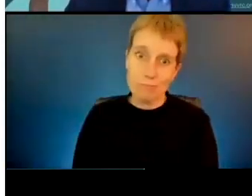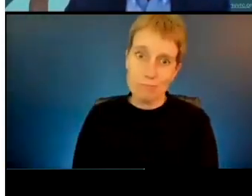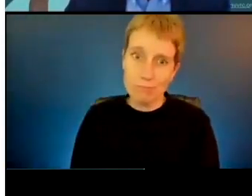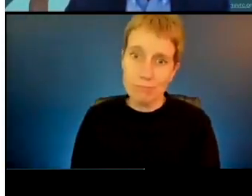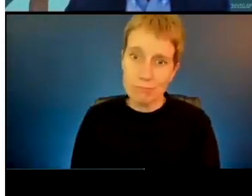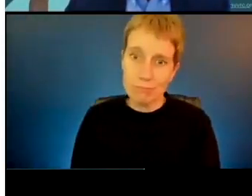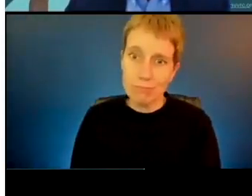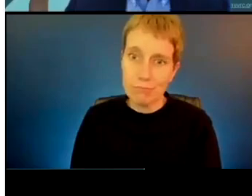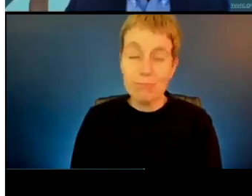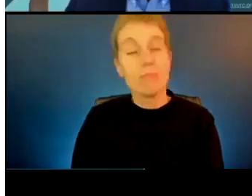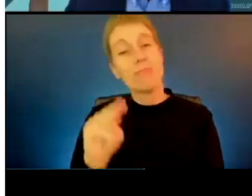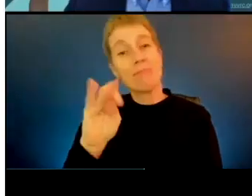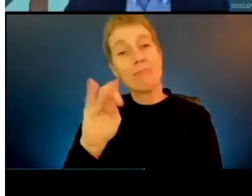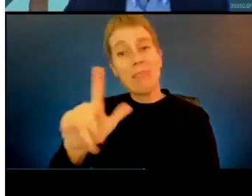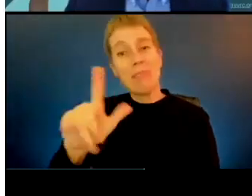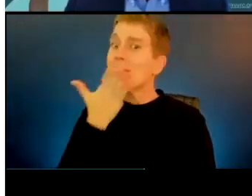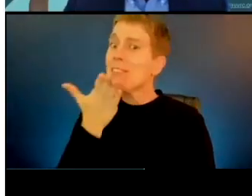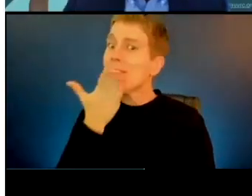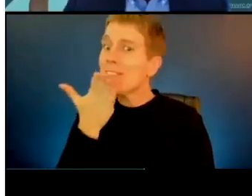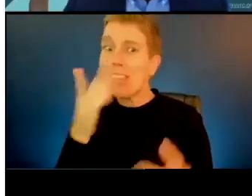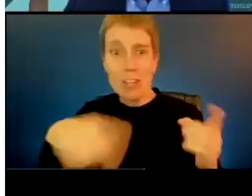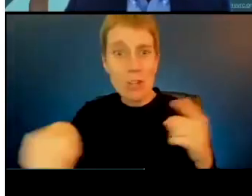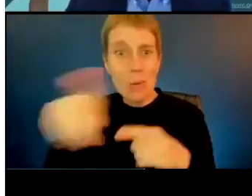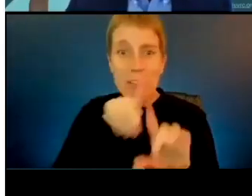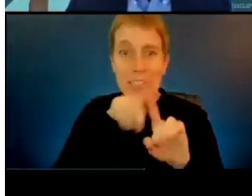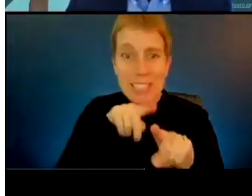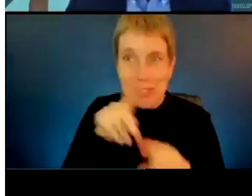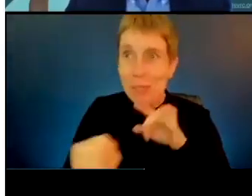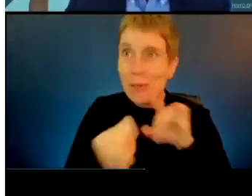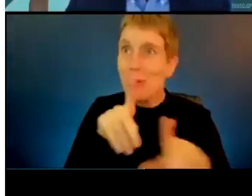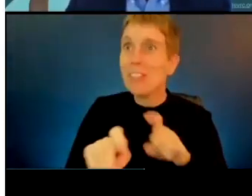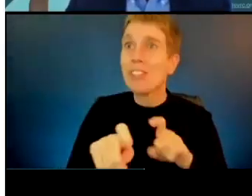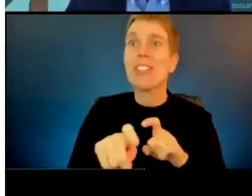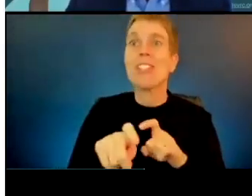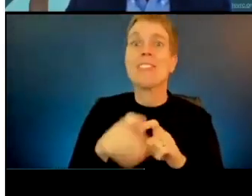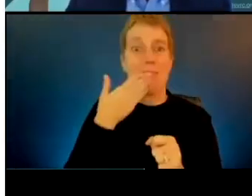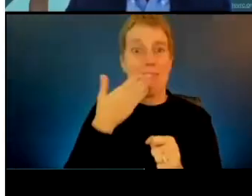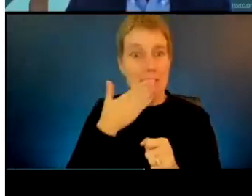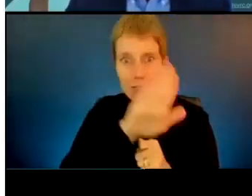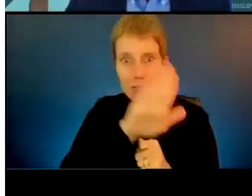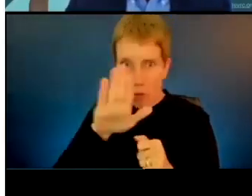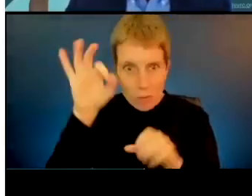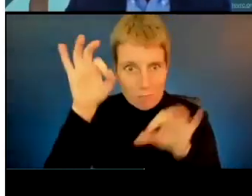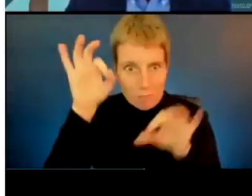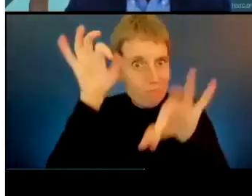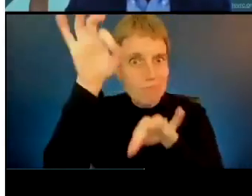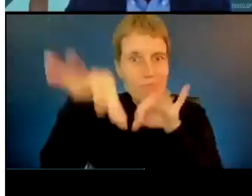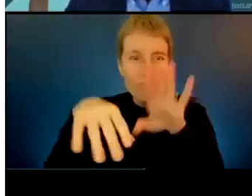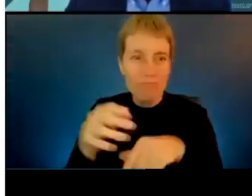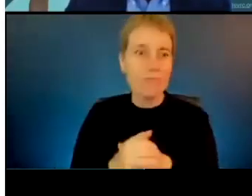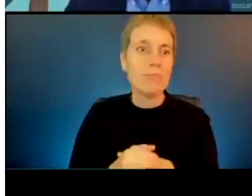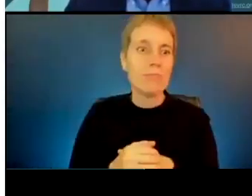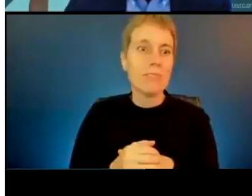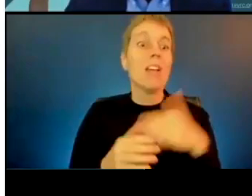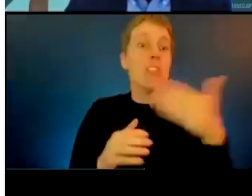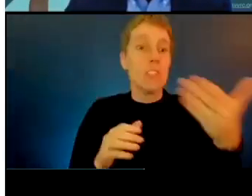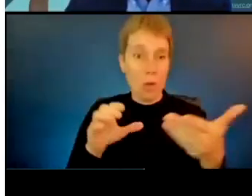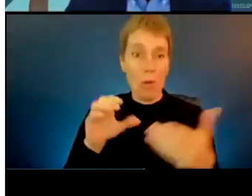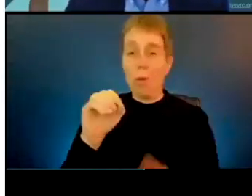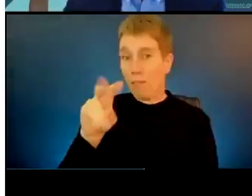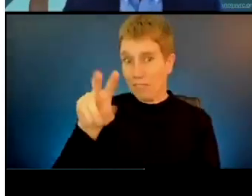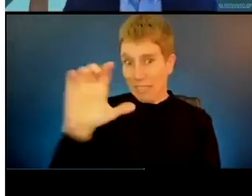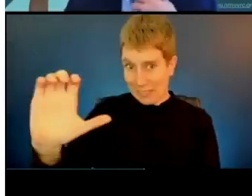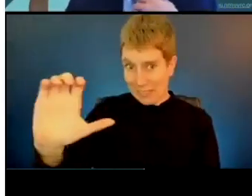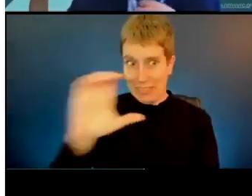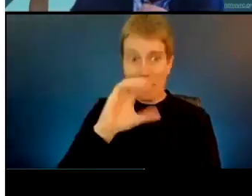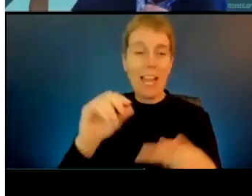panelists for their insights. So here's how you can access resources from the U.S. DOJ Office for Victims of Crime and the National